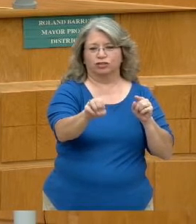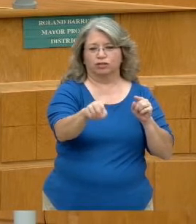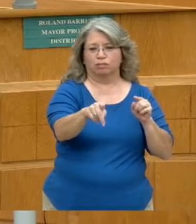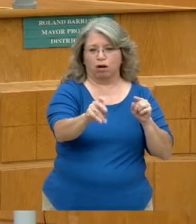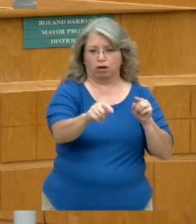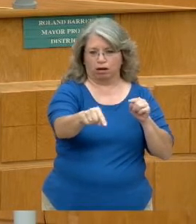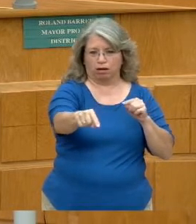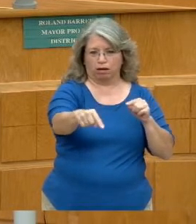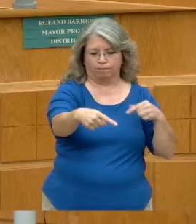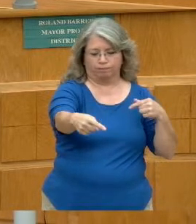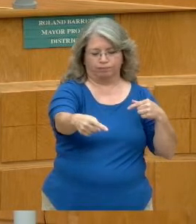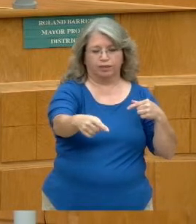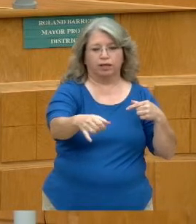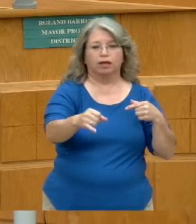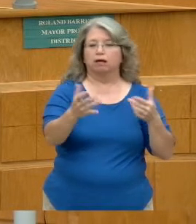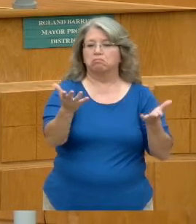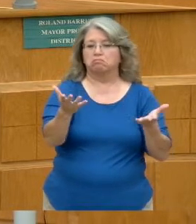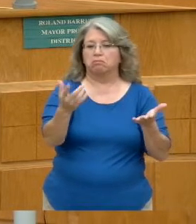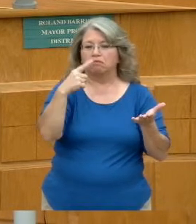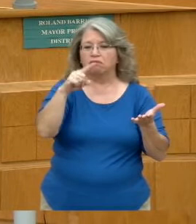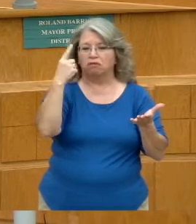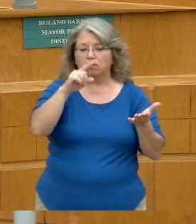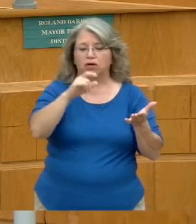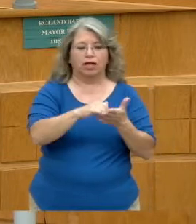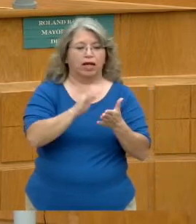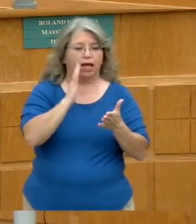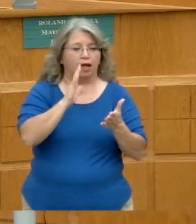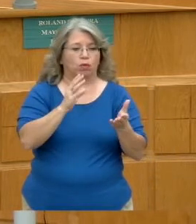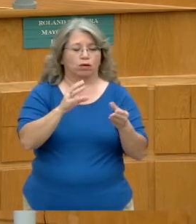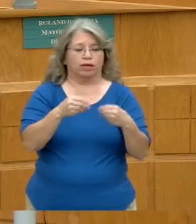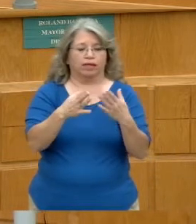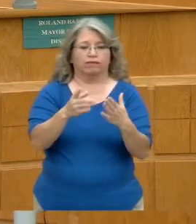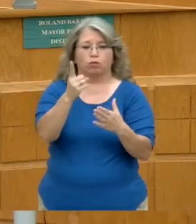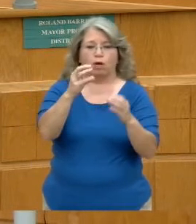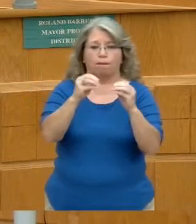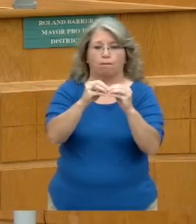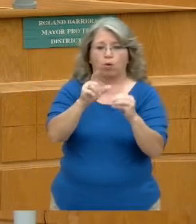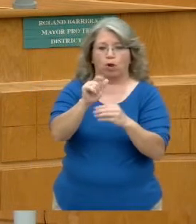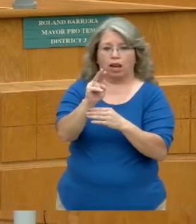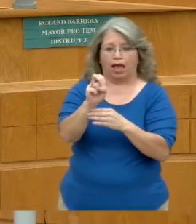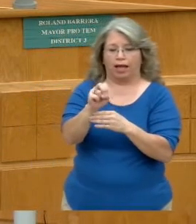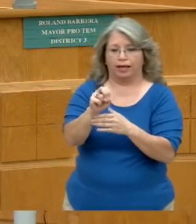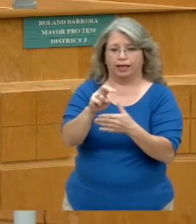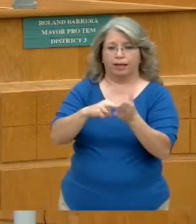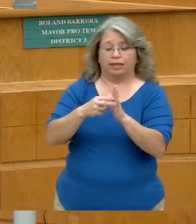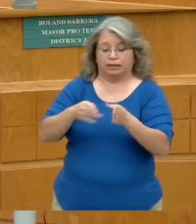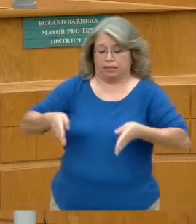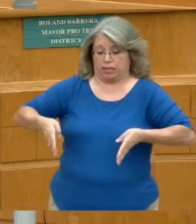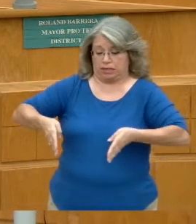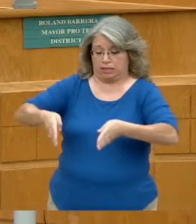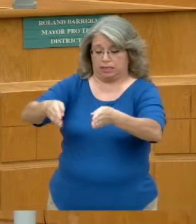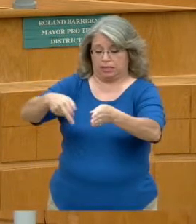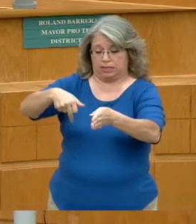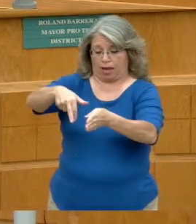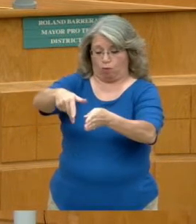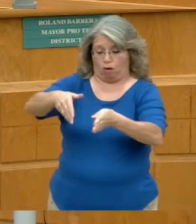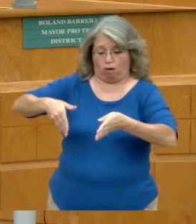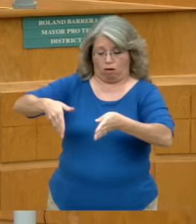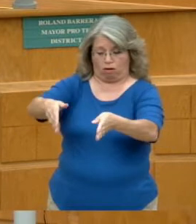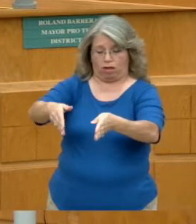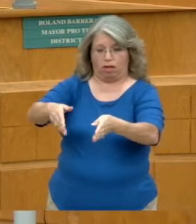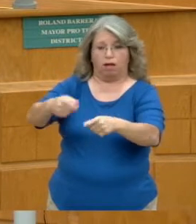us to have what we're calling a fit lane, and that'll be the sidewalk and that whole roadway northbound on Ocean